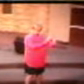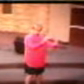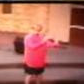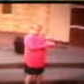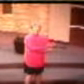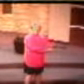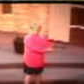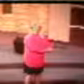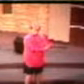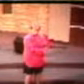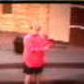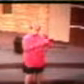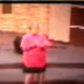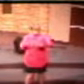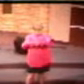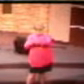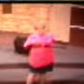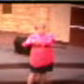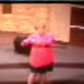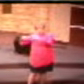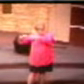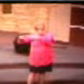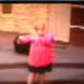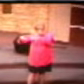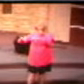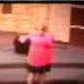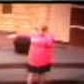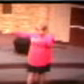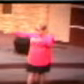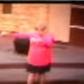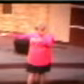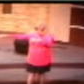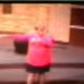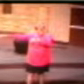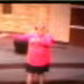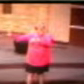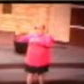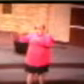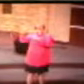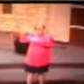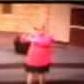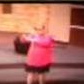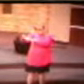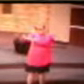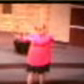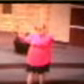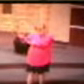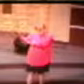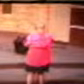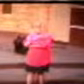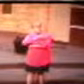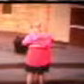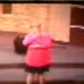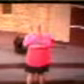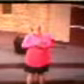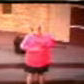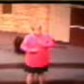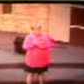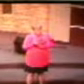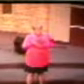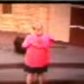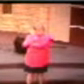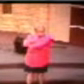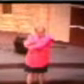know, back behind the old store, down the road in the country, tucked away back there where nobody can find him, there's an old abandoned school bus, this guy. He just lives